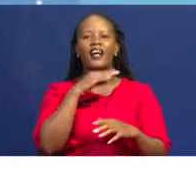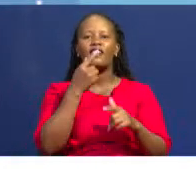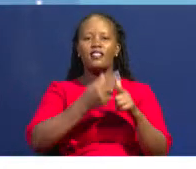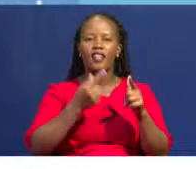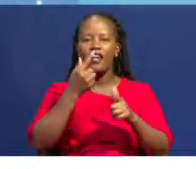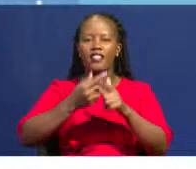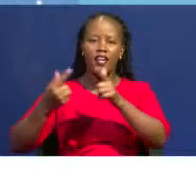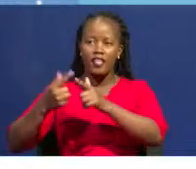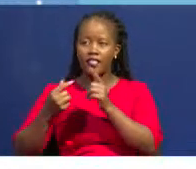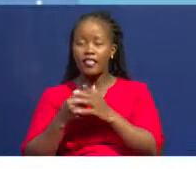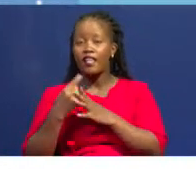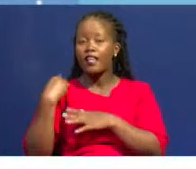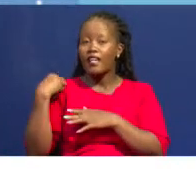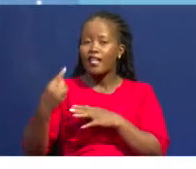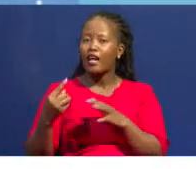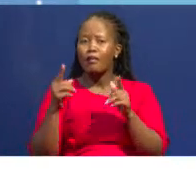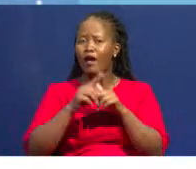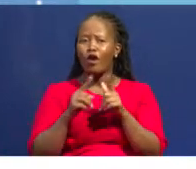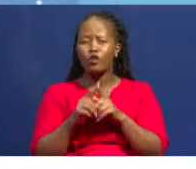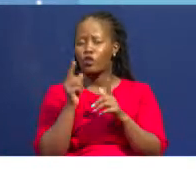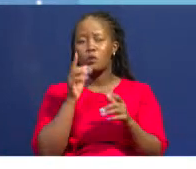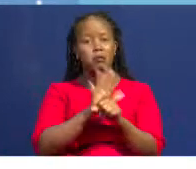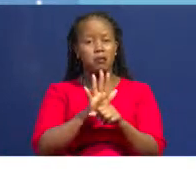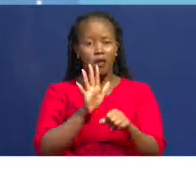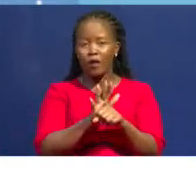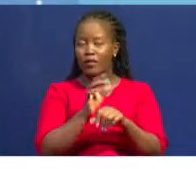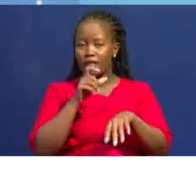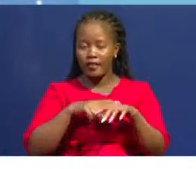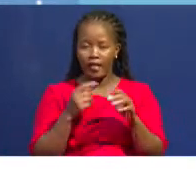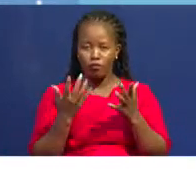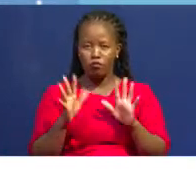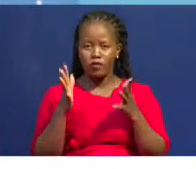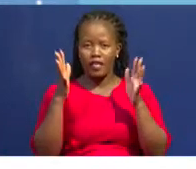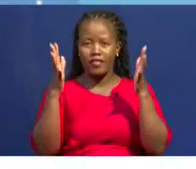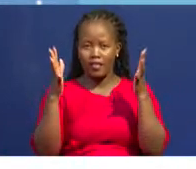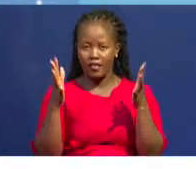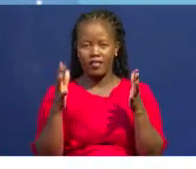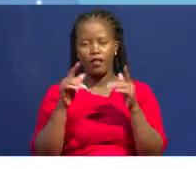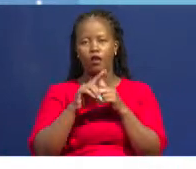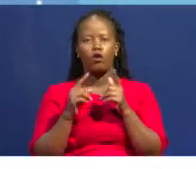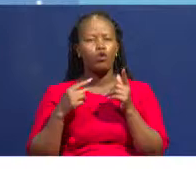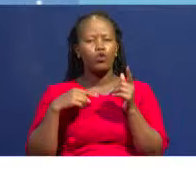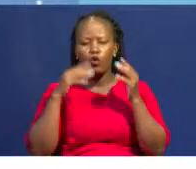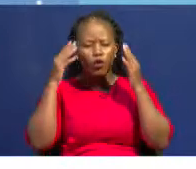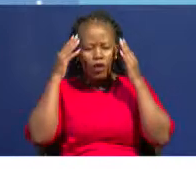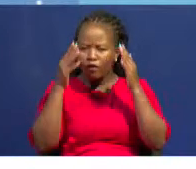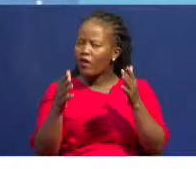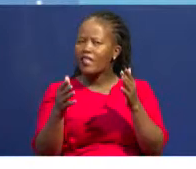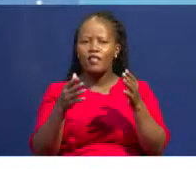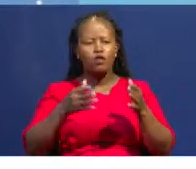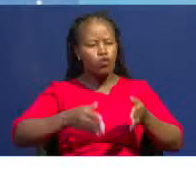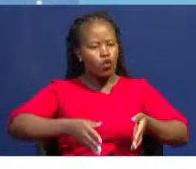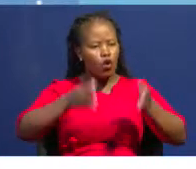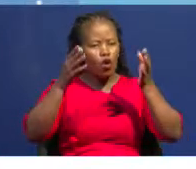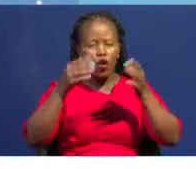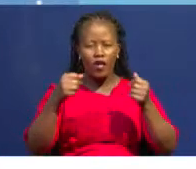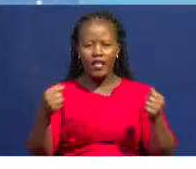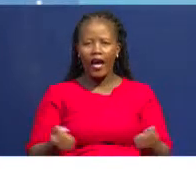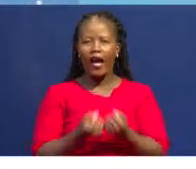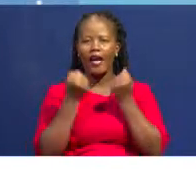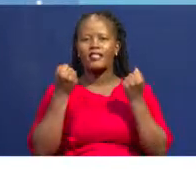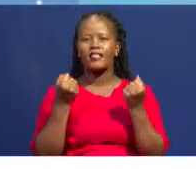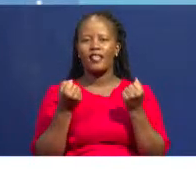and the statistics are even worrying when it comes to festivities. We are looking at road accident being one of